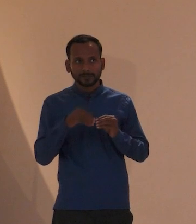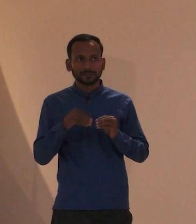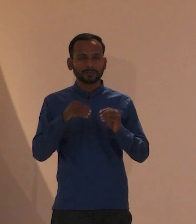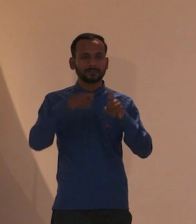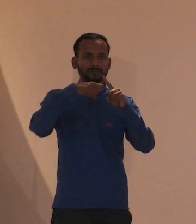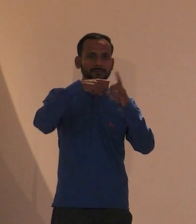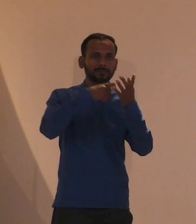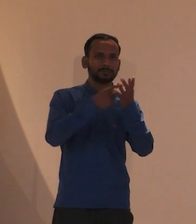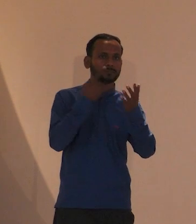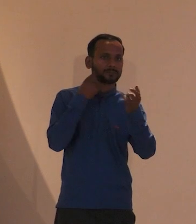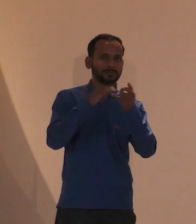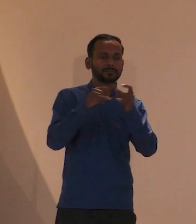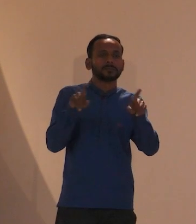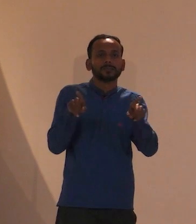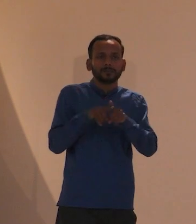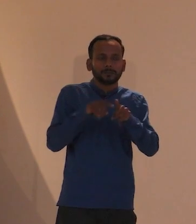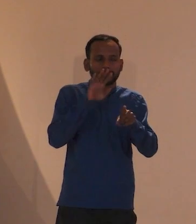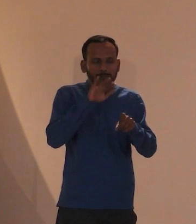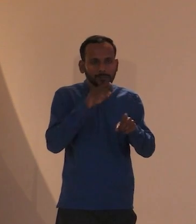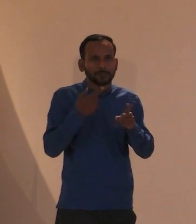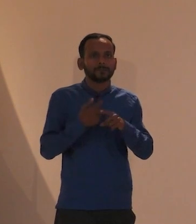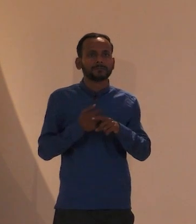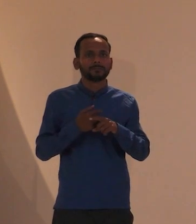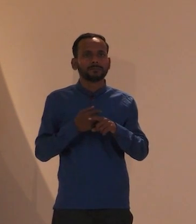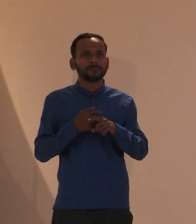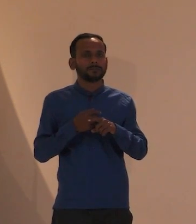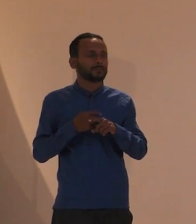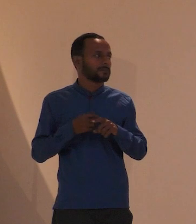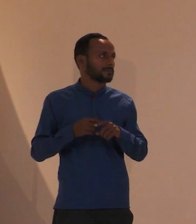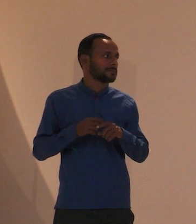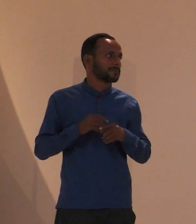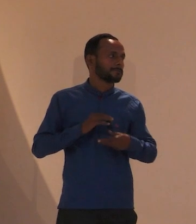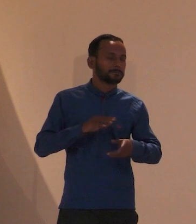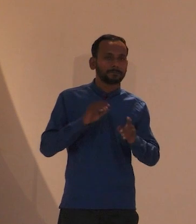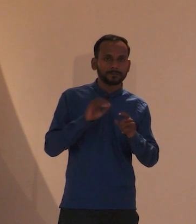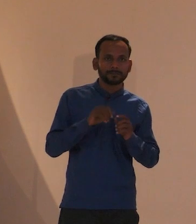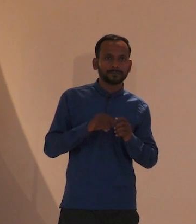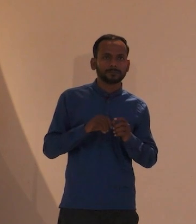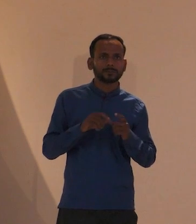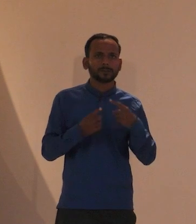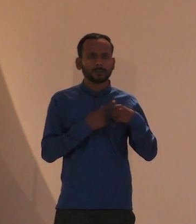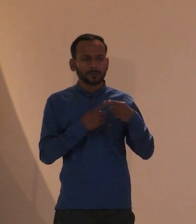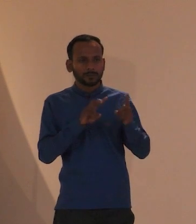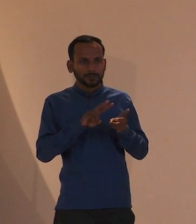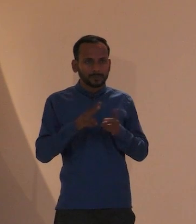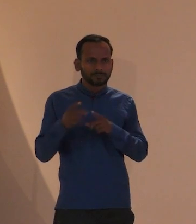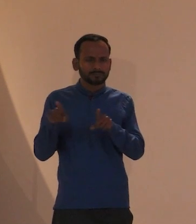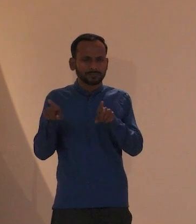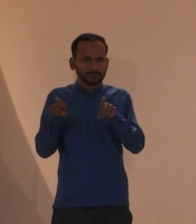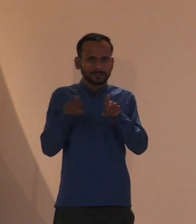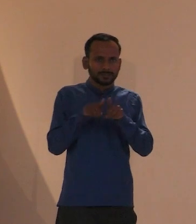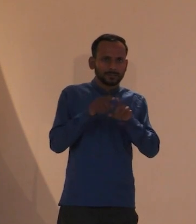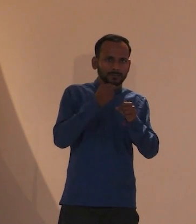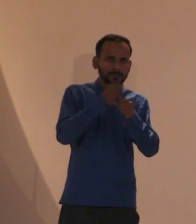So what the museum highlights, in fact, is while we showcase Christian art and while we showcase Christian art from the Portuguese period in